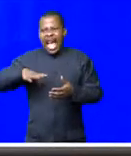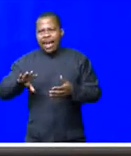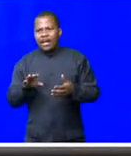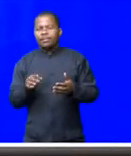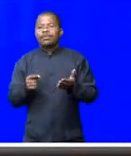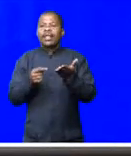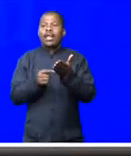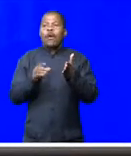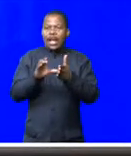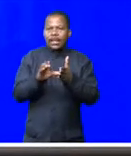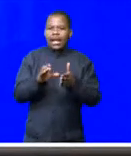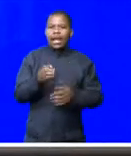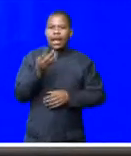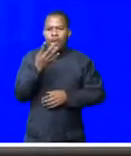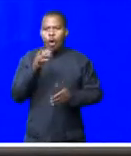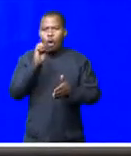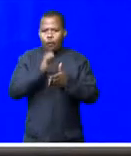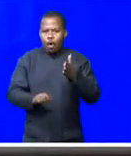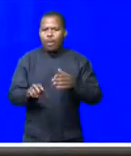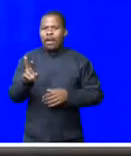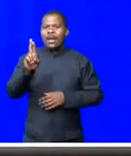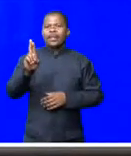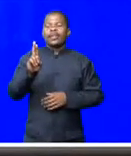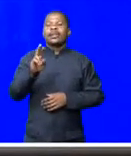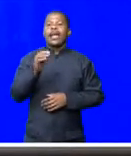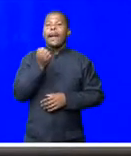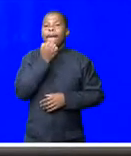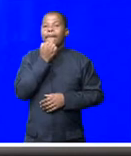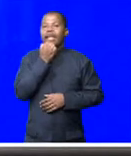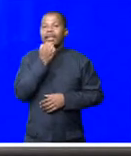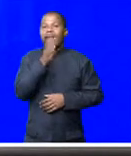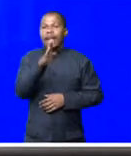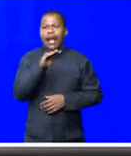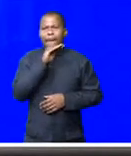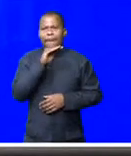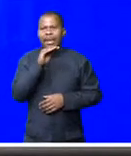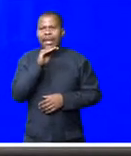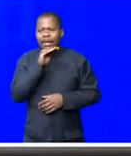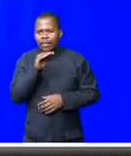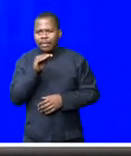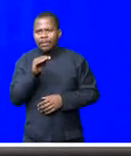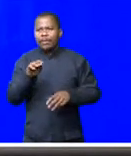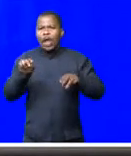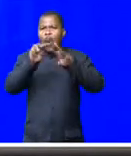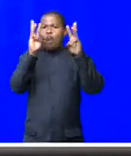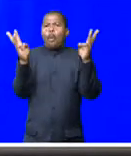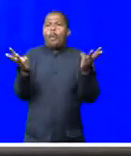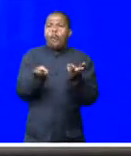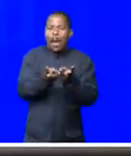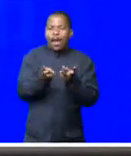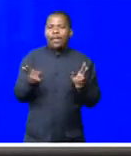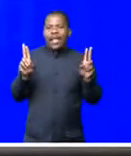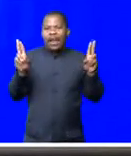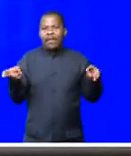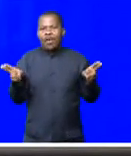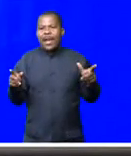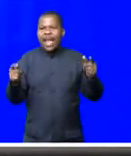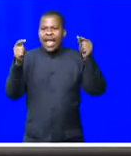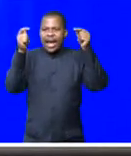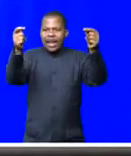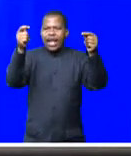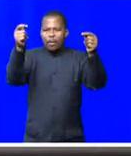within the Manzini region, embarked on a world environmental campaign that aimed